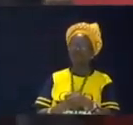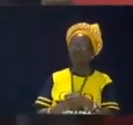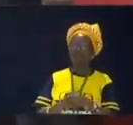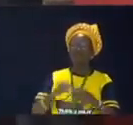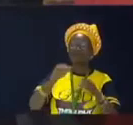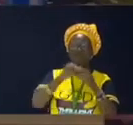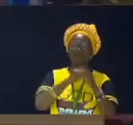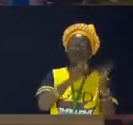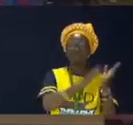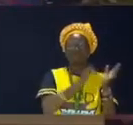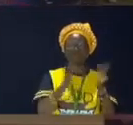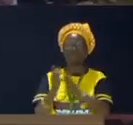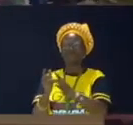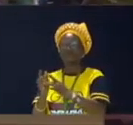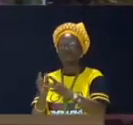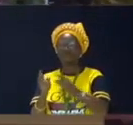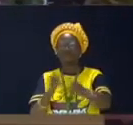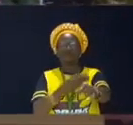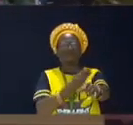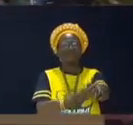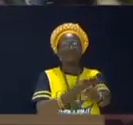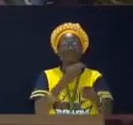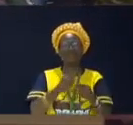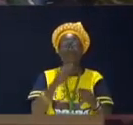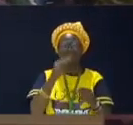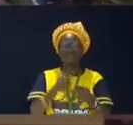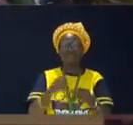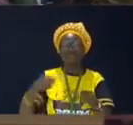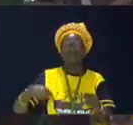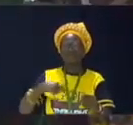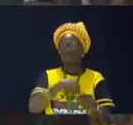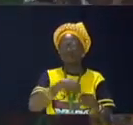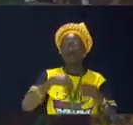In Jesus' mighty name, we have